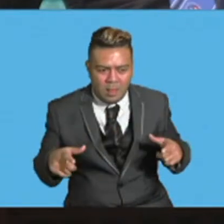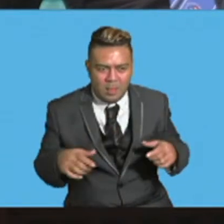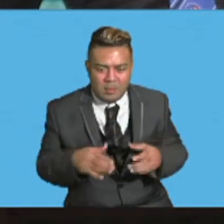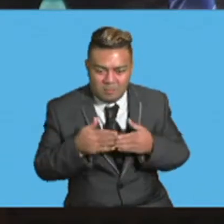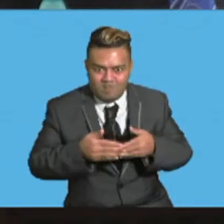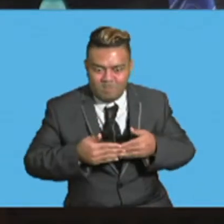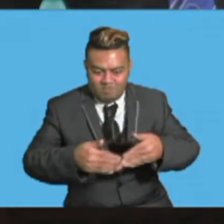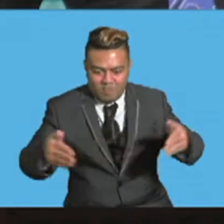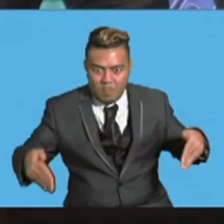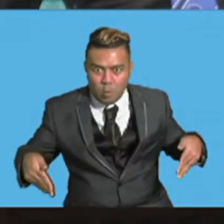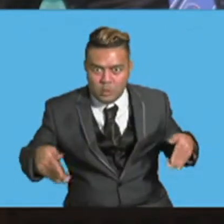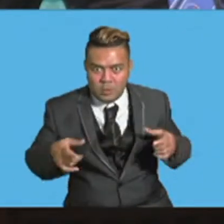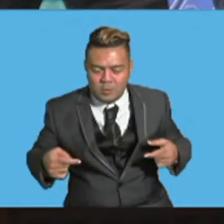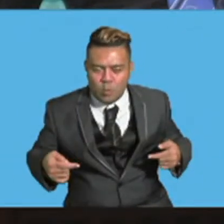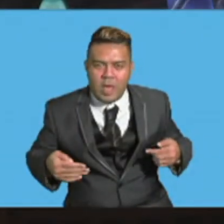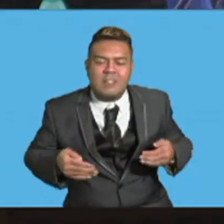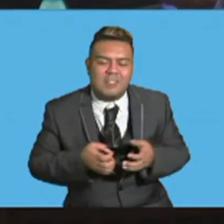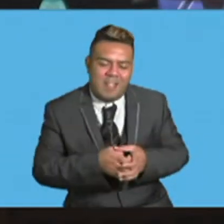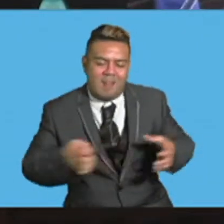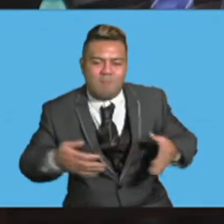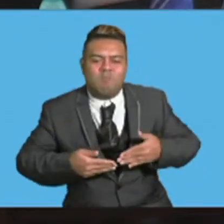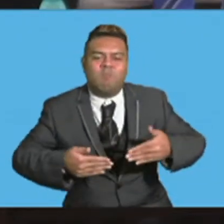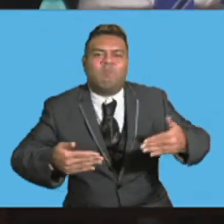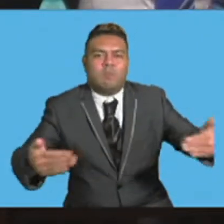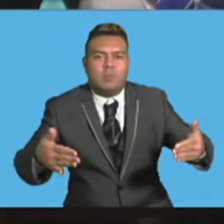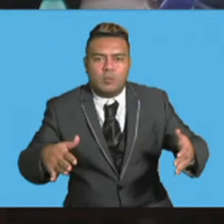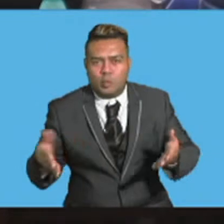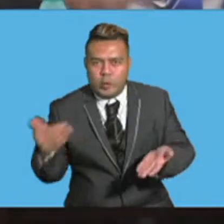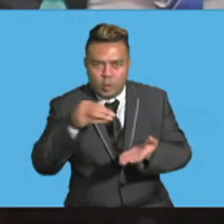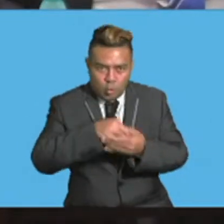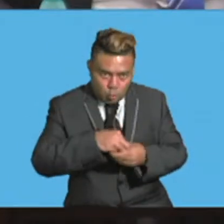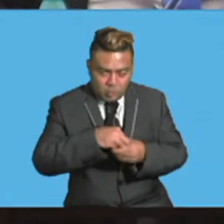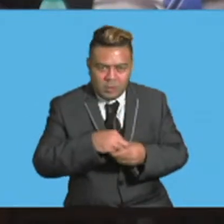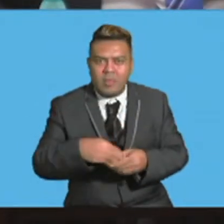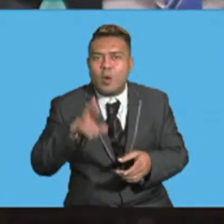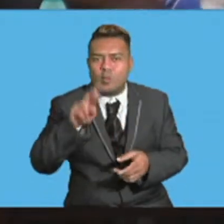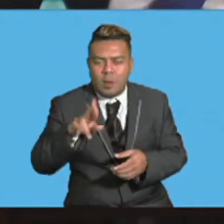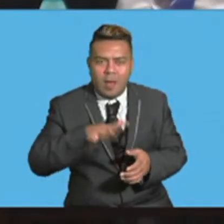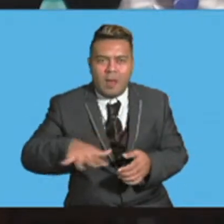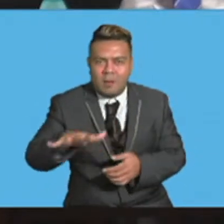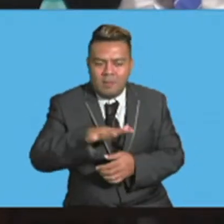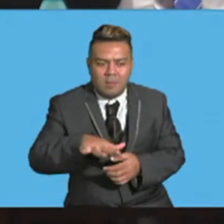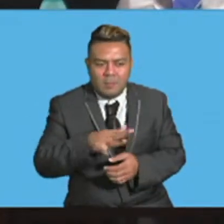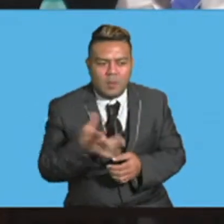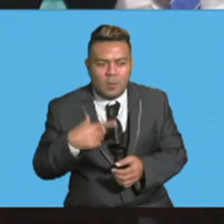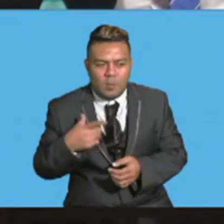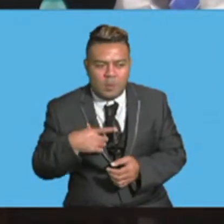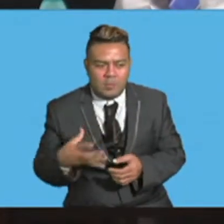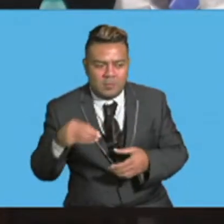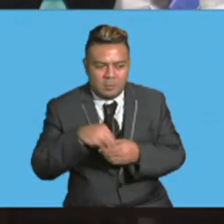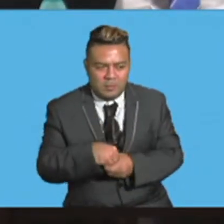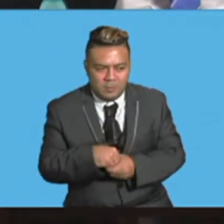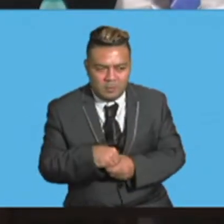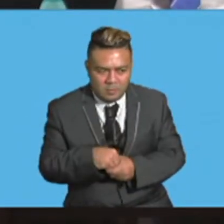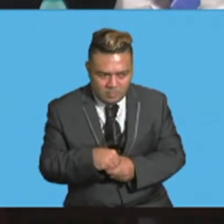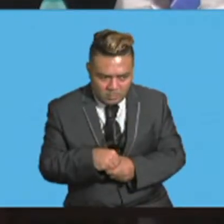the municipal council boundaries. Again, why would the municipal councils then collect the